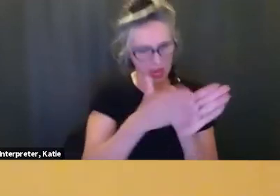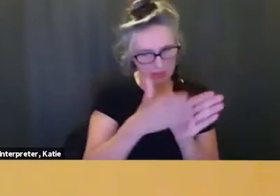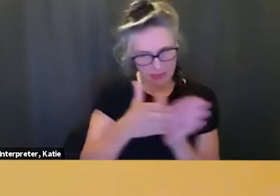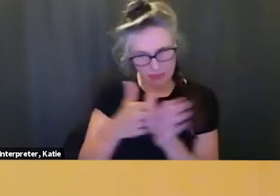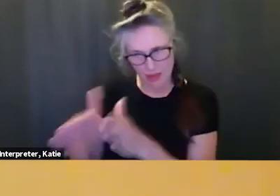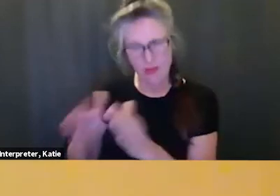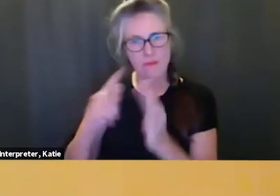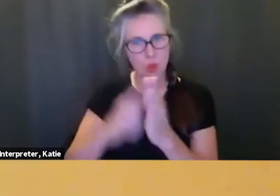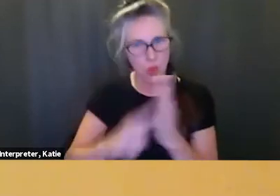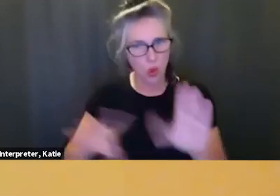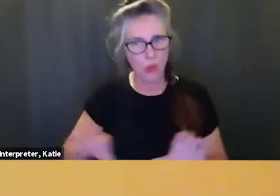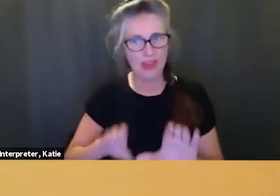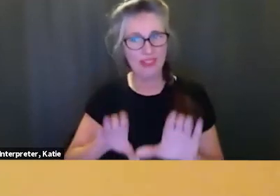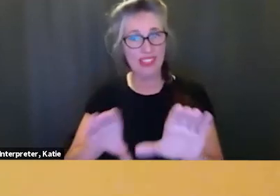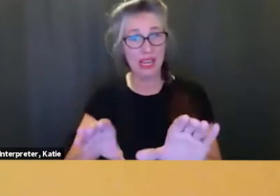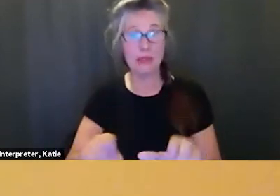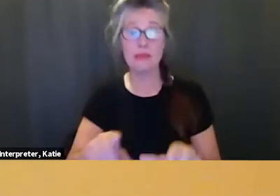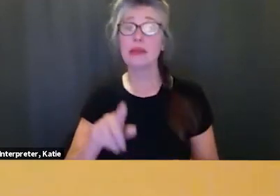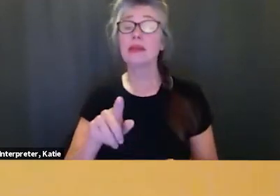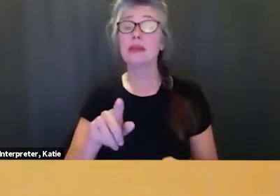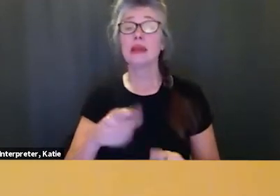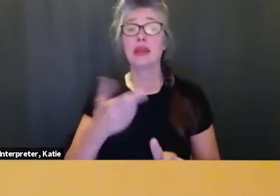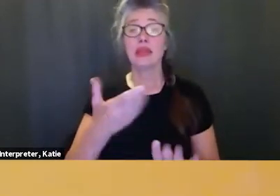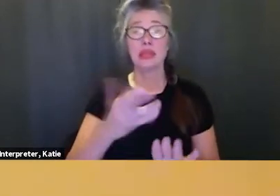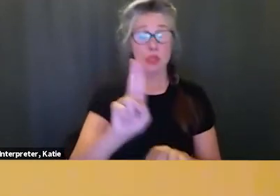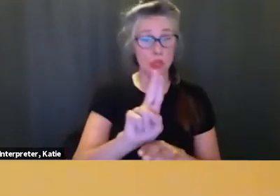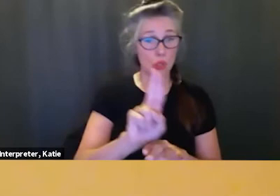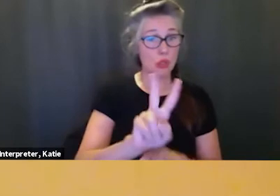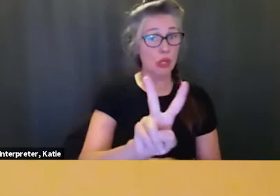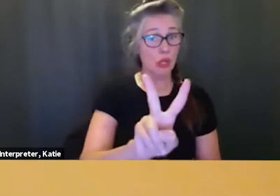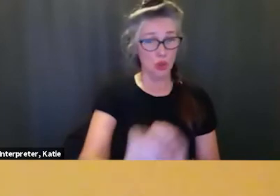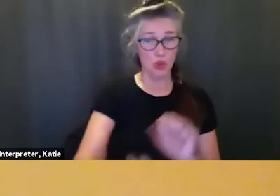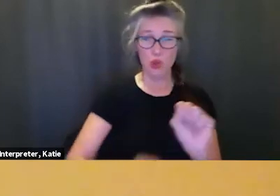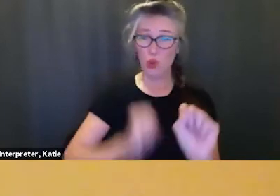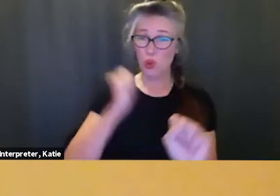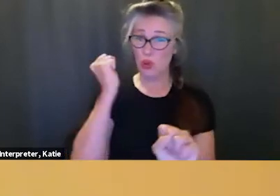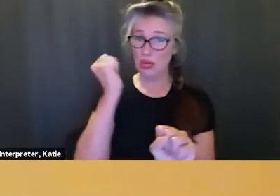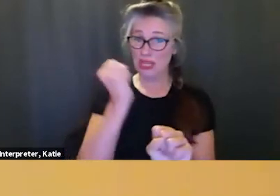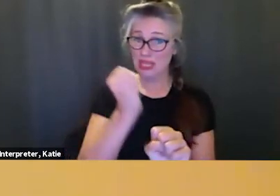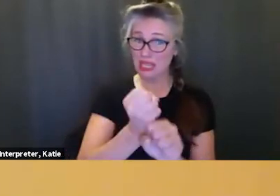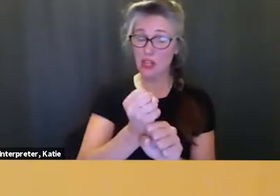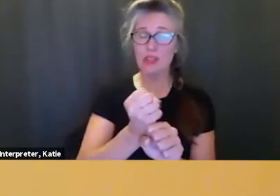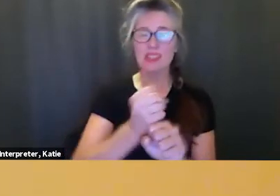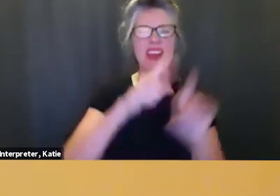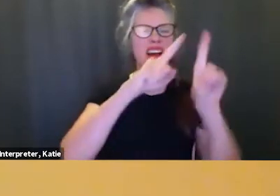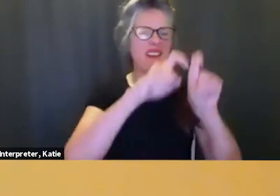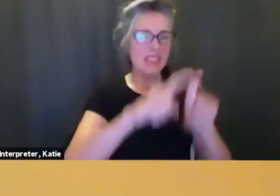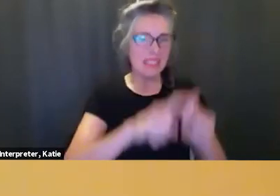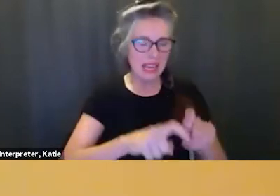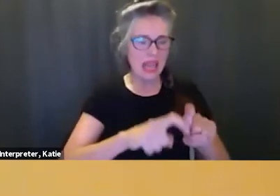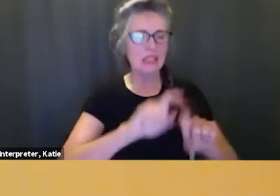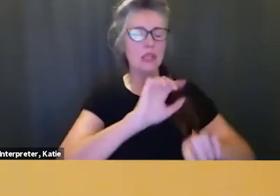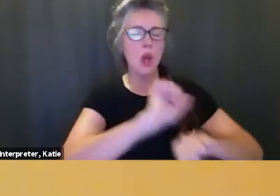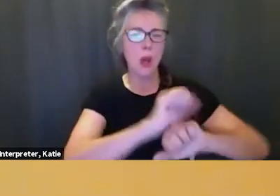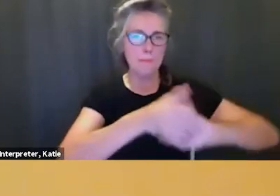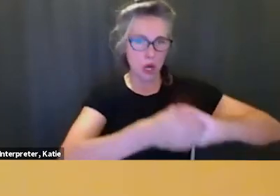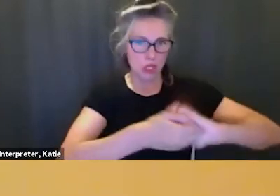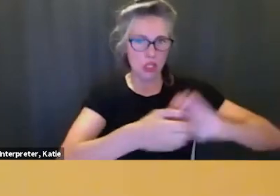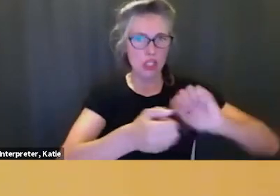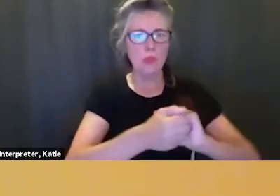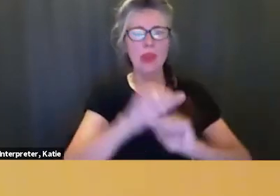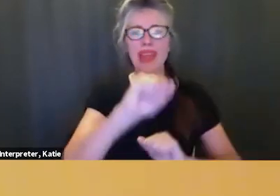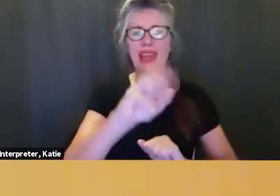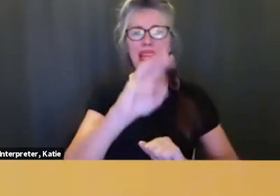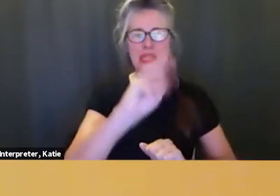through. Again, this is building off of 2 years of a pilot partnership with illustrative mathematics and Santa